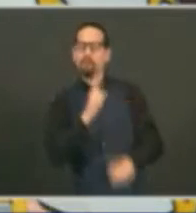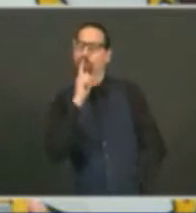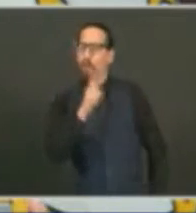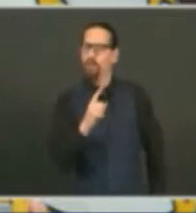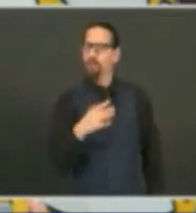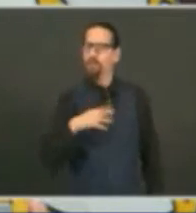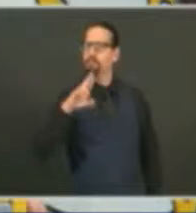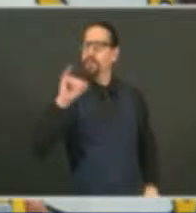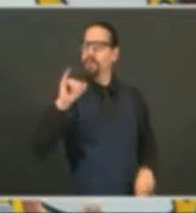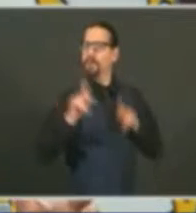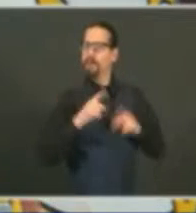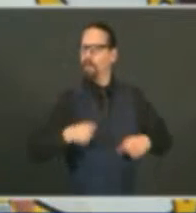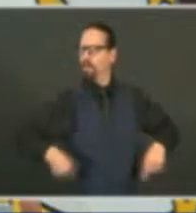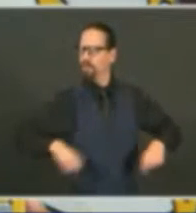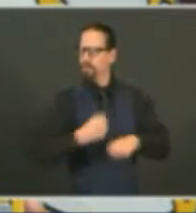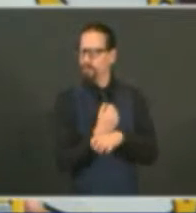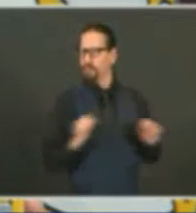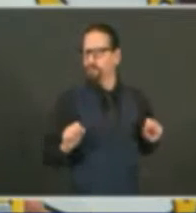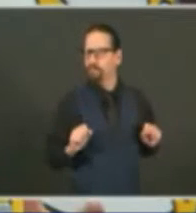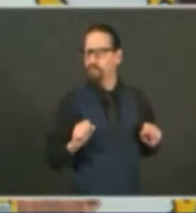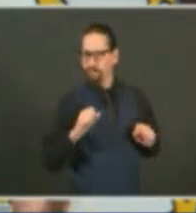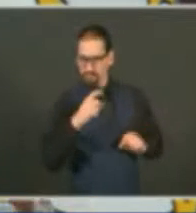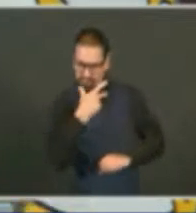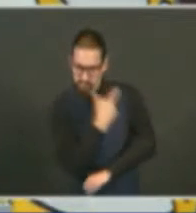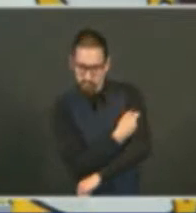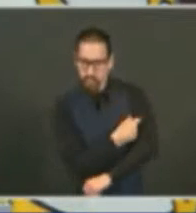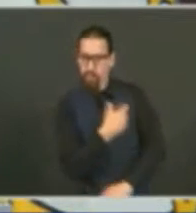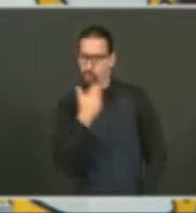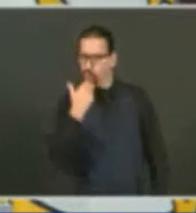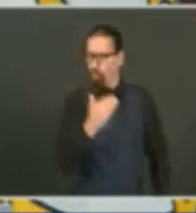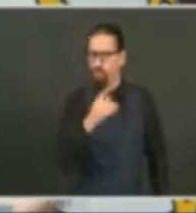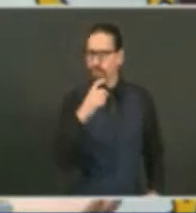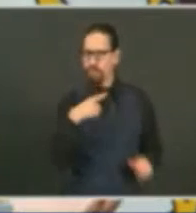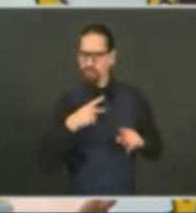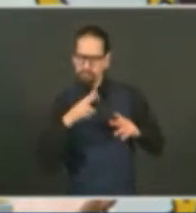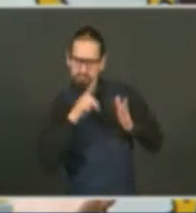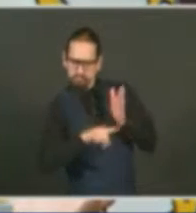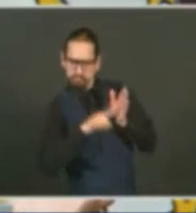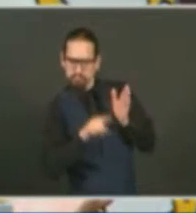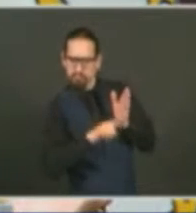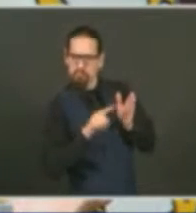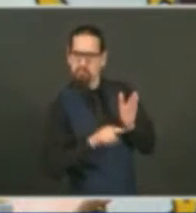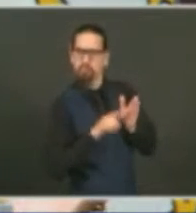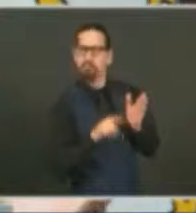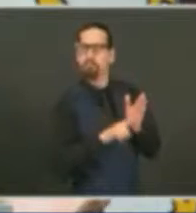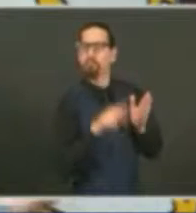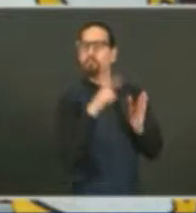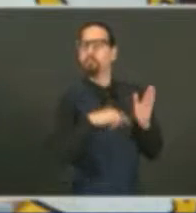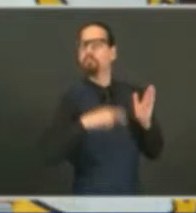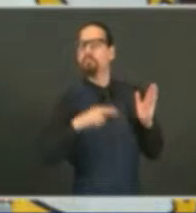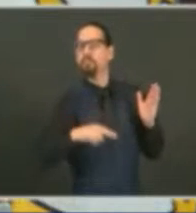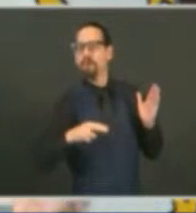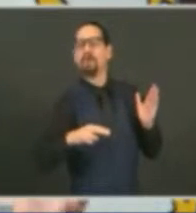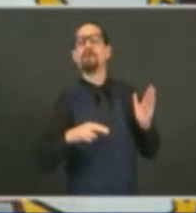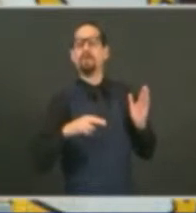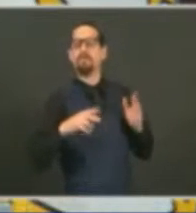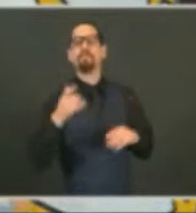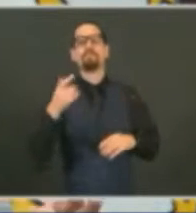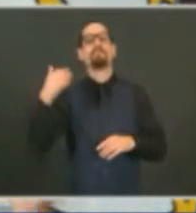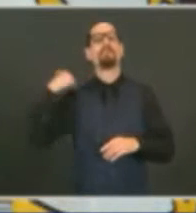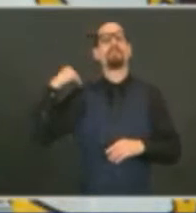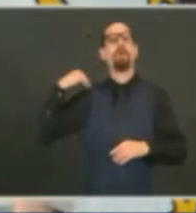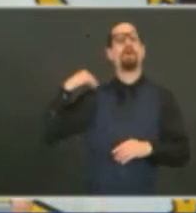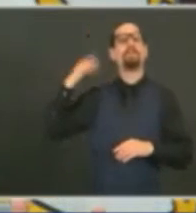triple checking to make sure that this is safe before we administer